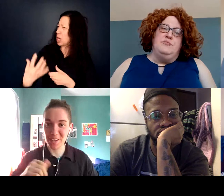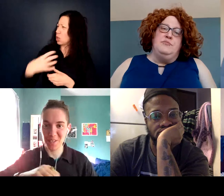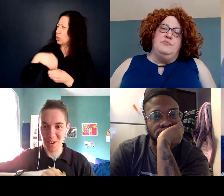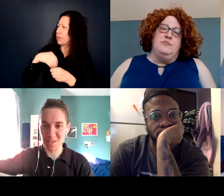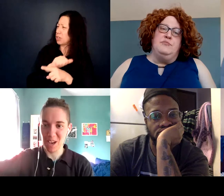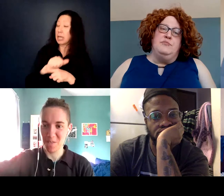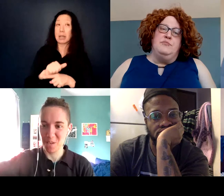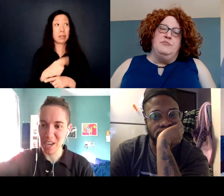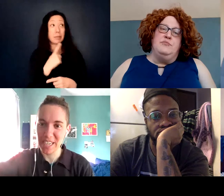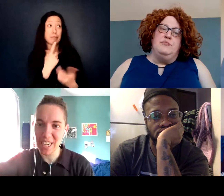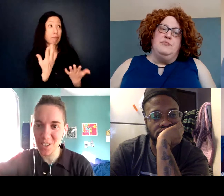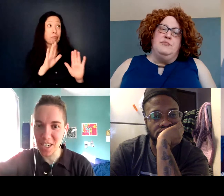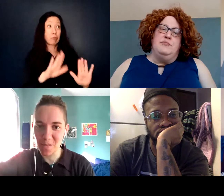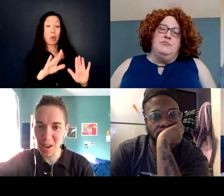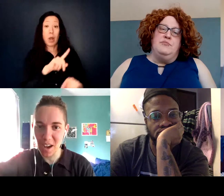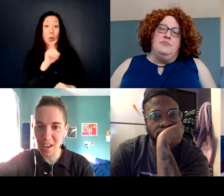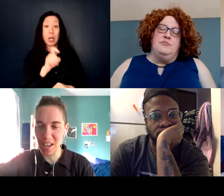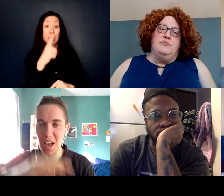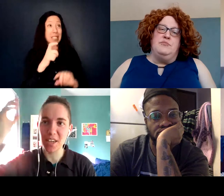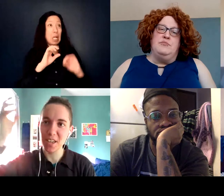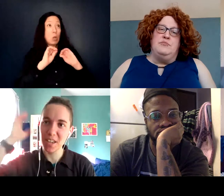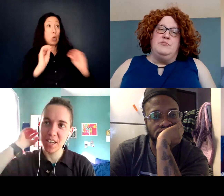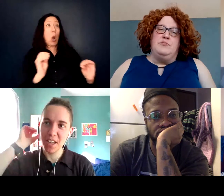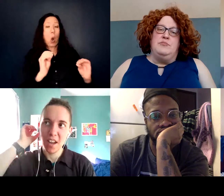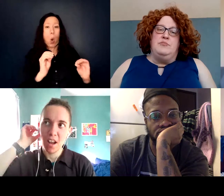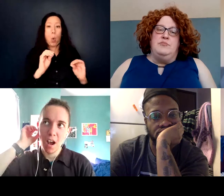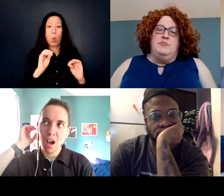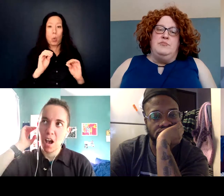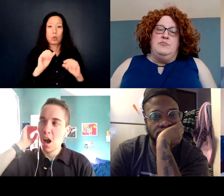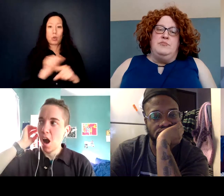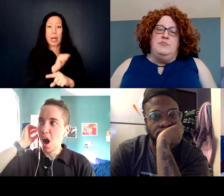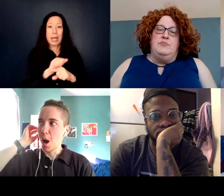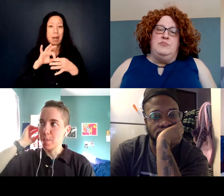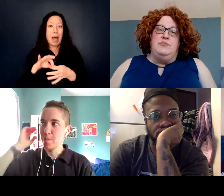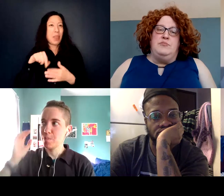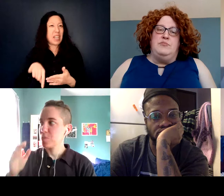of this training for our new staff at orientation and have not gotten,